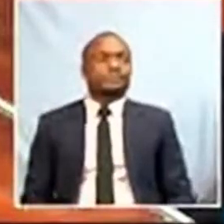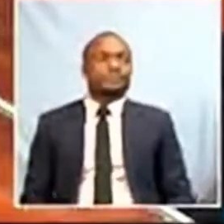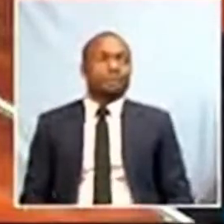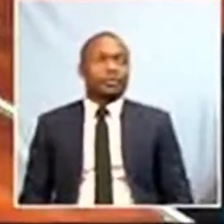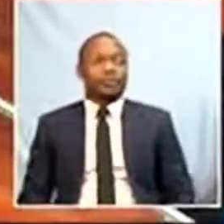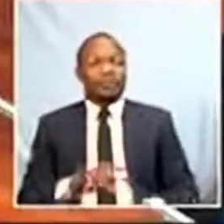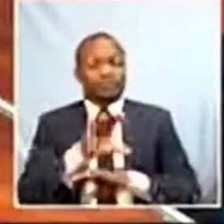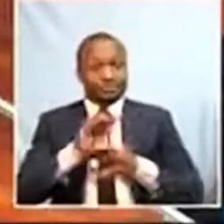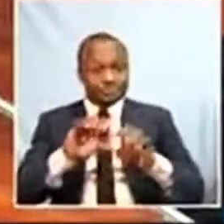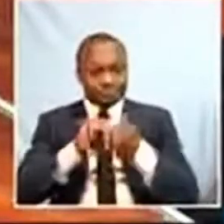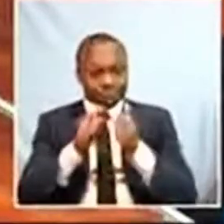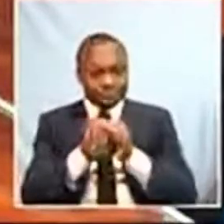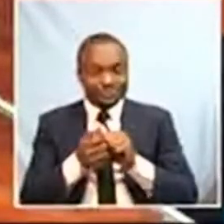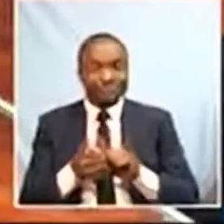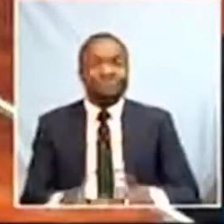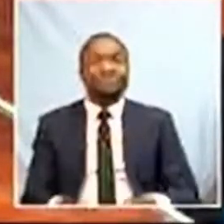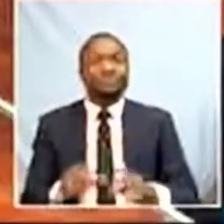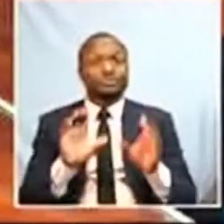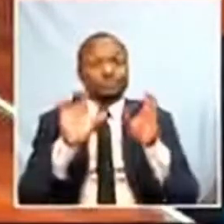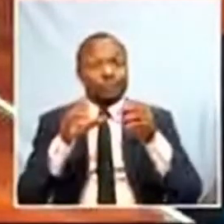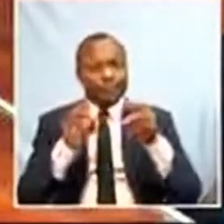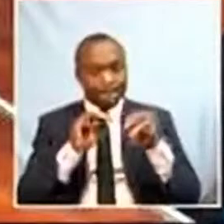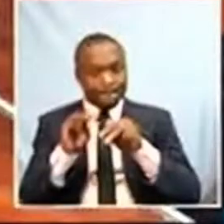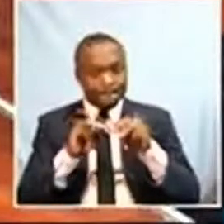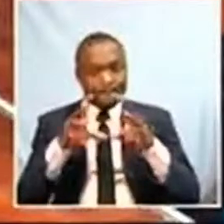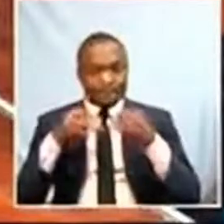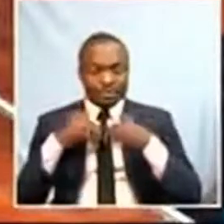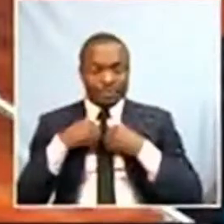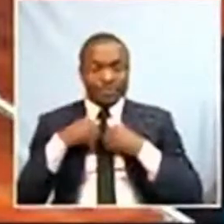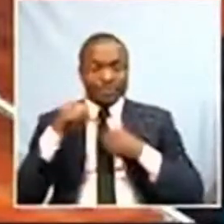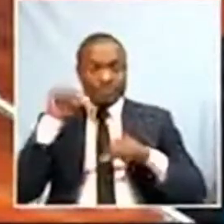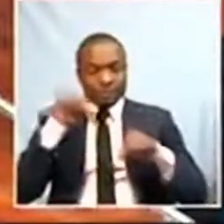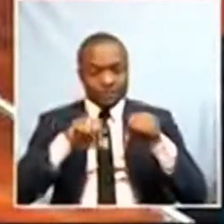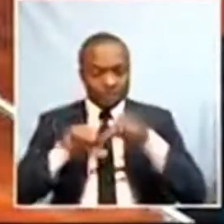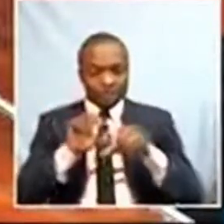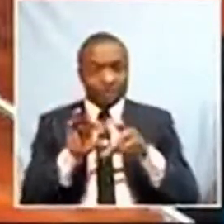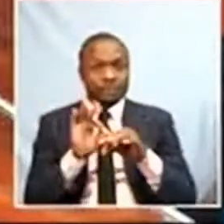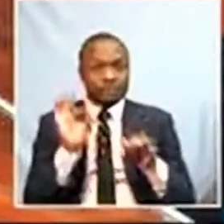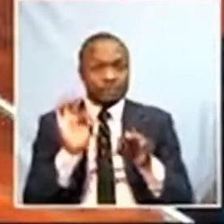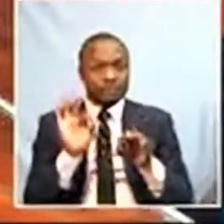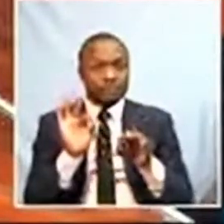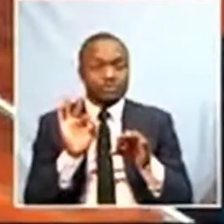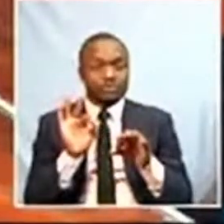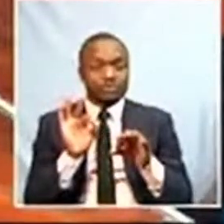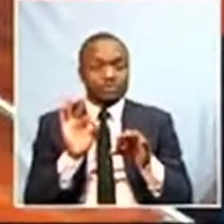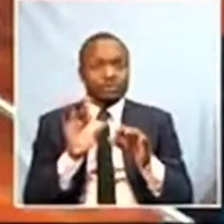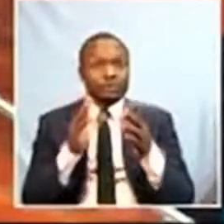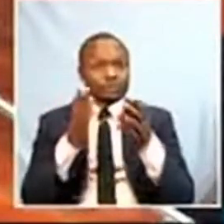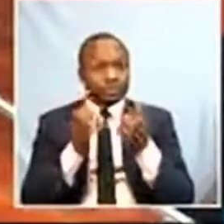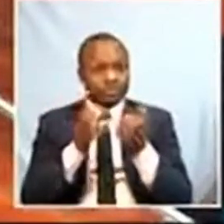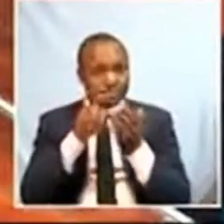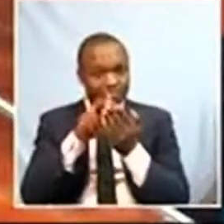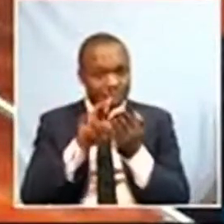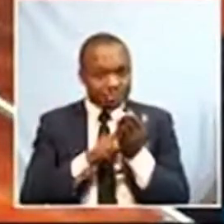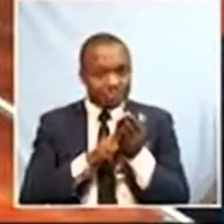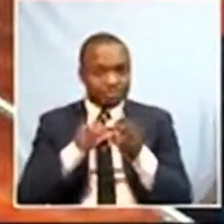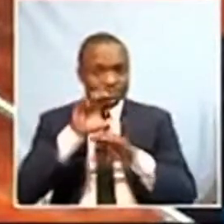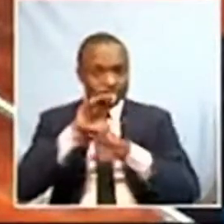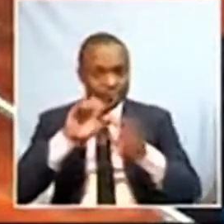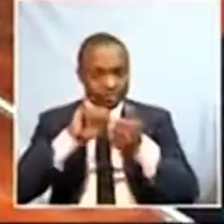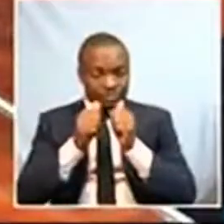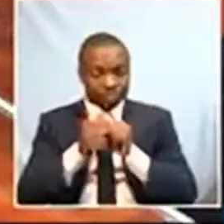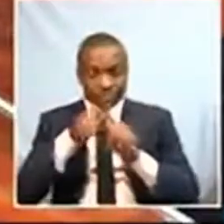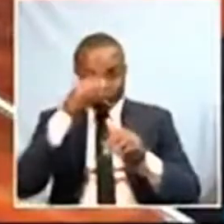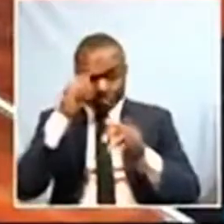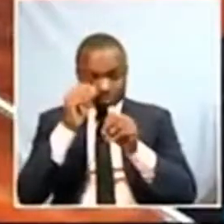The cause of query. Council management acknowledges the observation made by the auditors and wishes to report that the cause of query